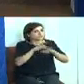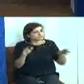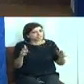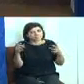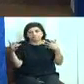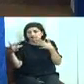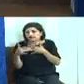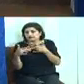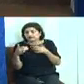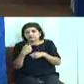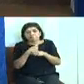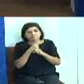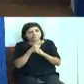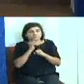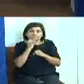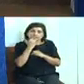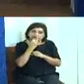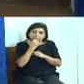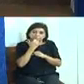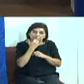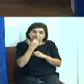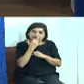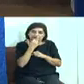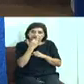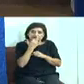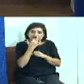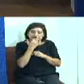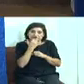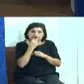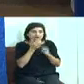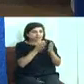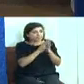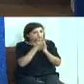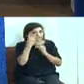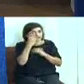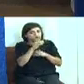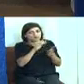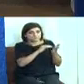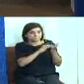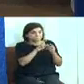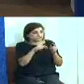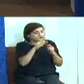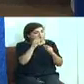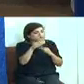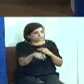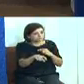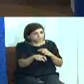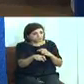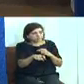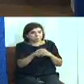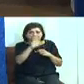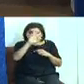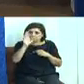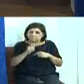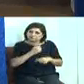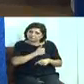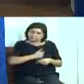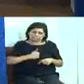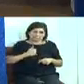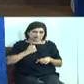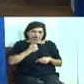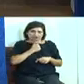fear making mistakes. Ask for forgiveness when you need to, but never